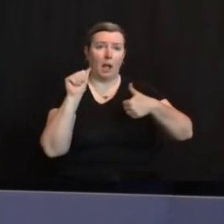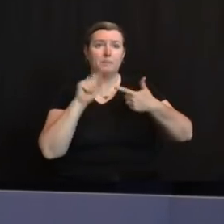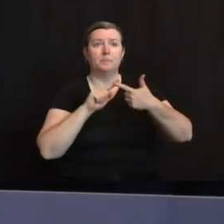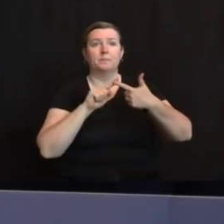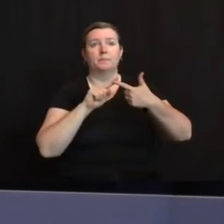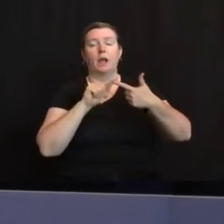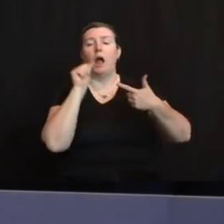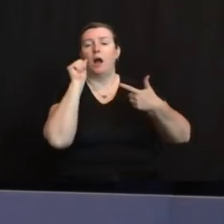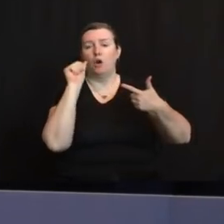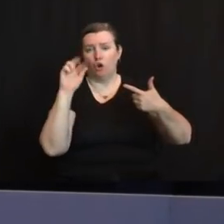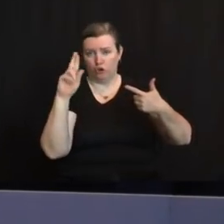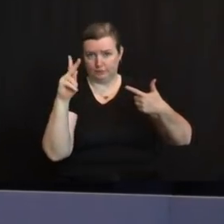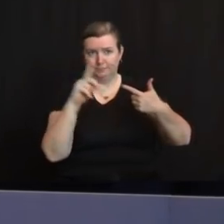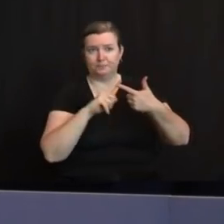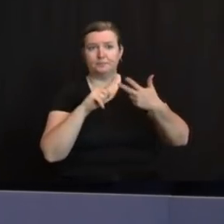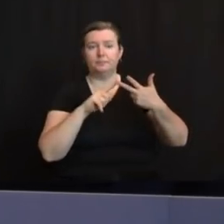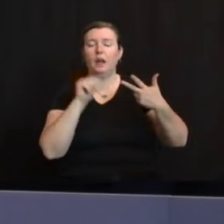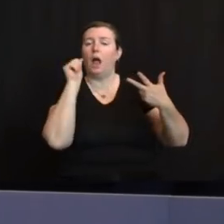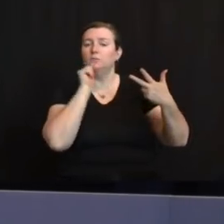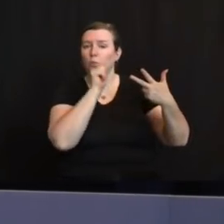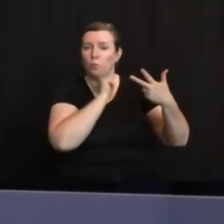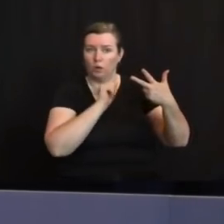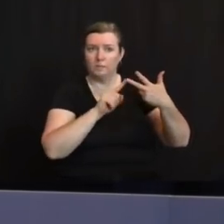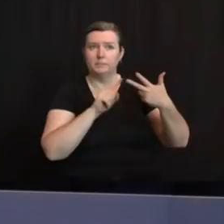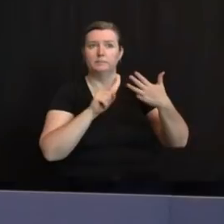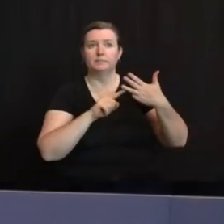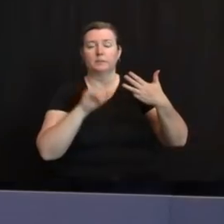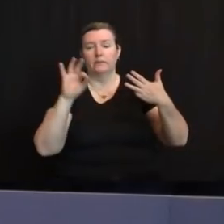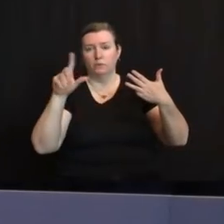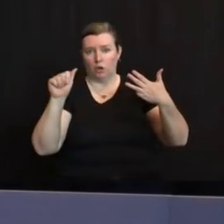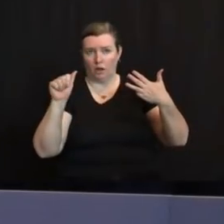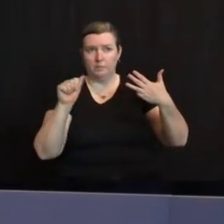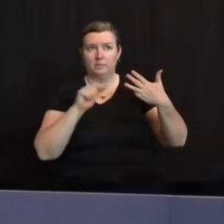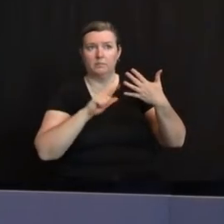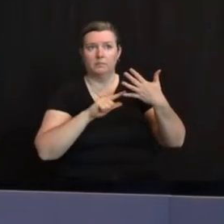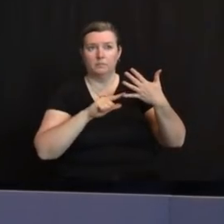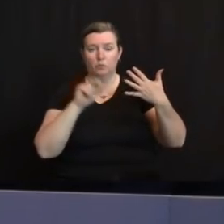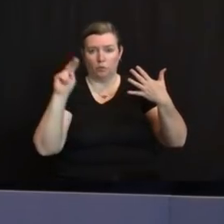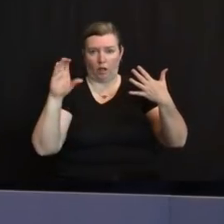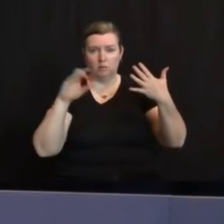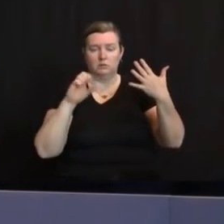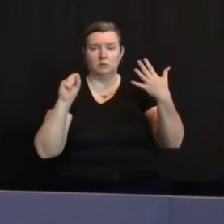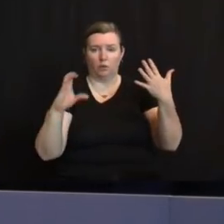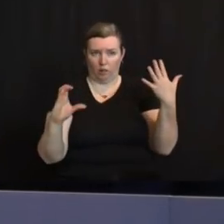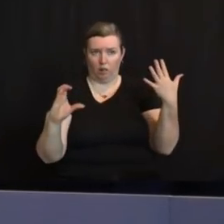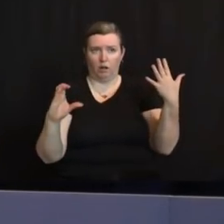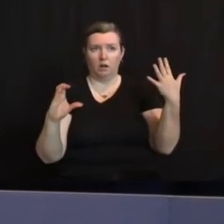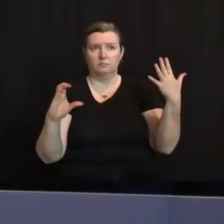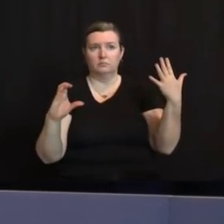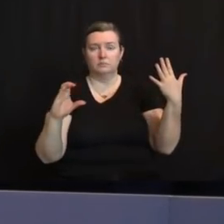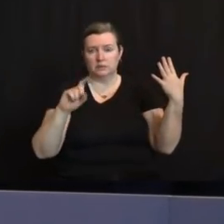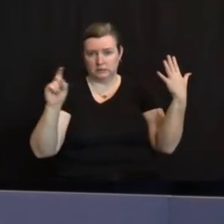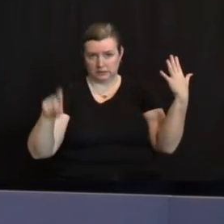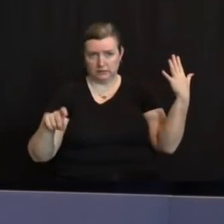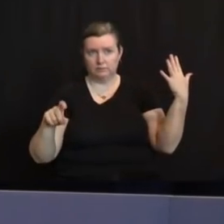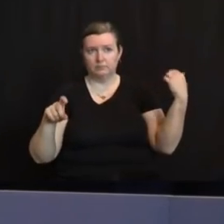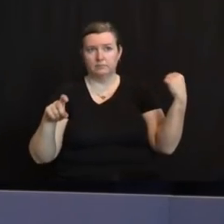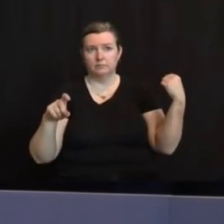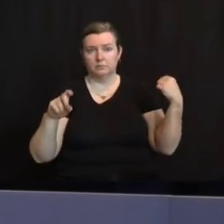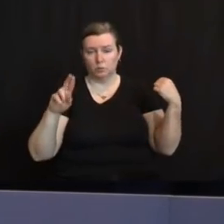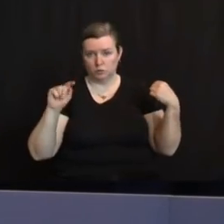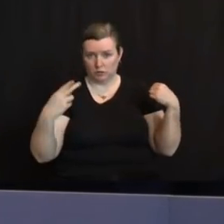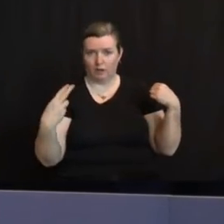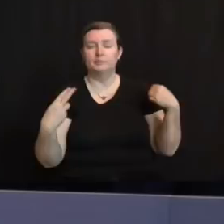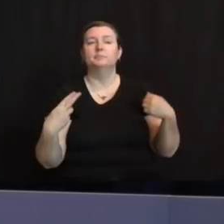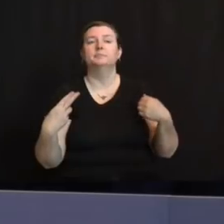Arizona, Florida, North Carolina, South Carolina, Texas, and Utah. The list